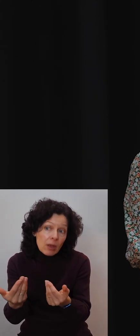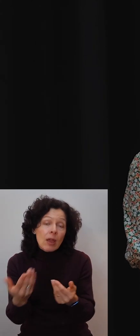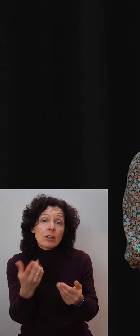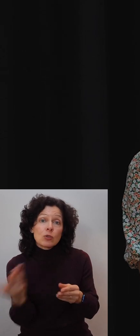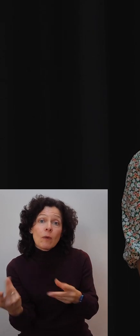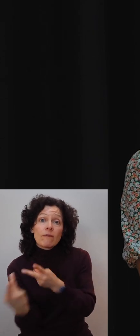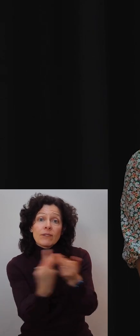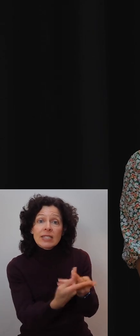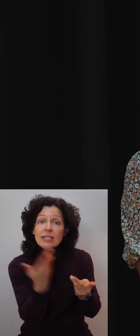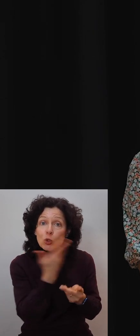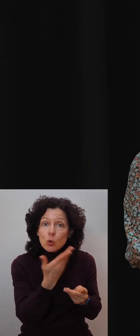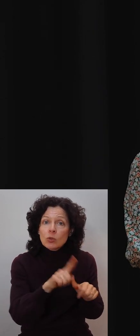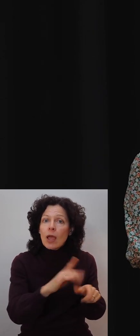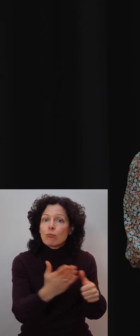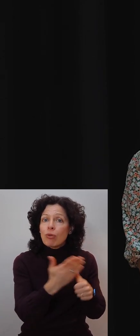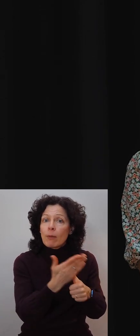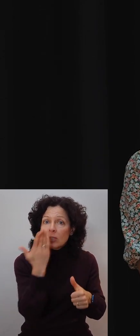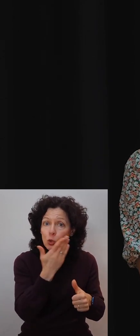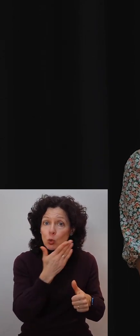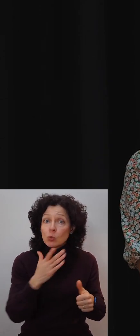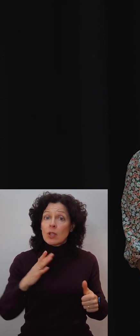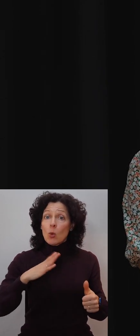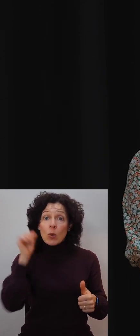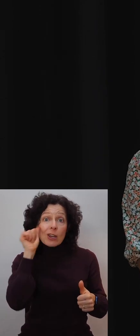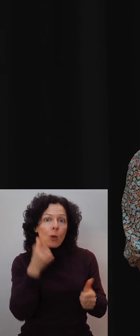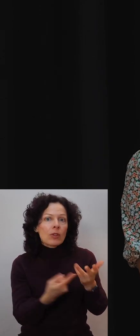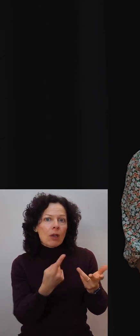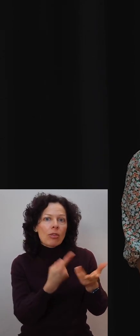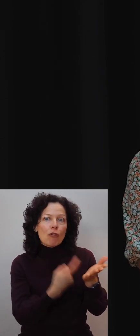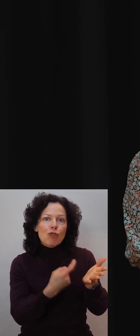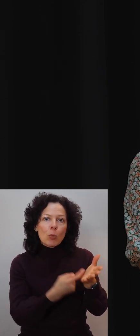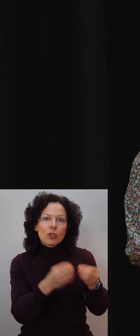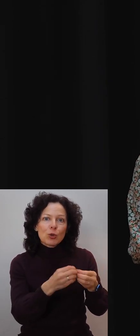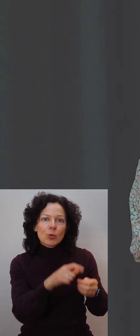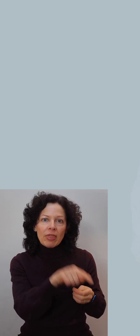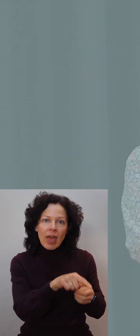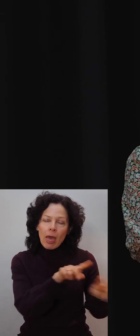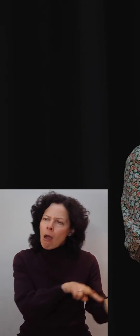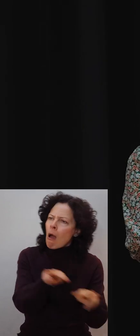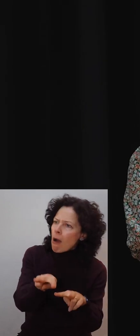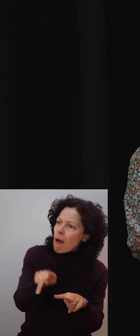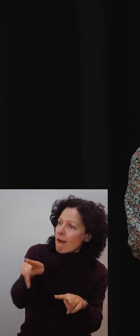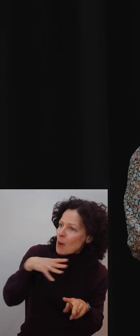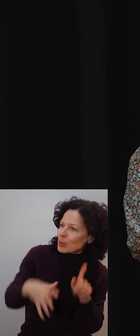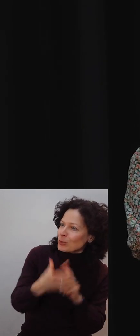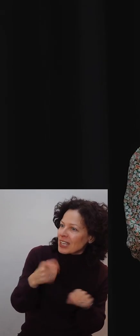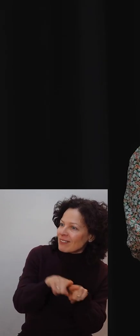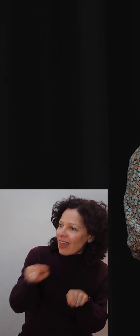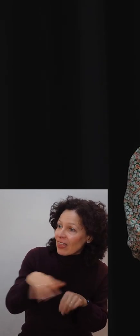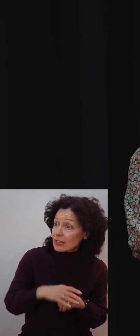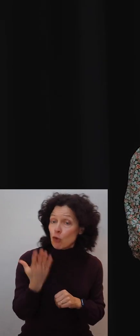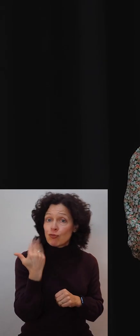other Roma students, particularly primary schools, so they can act as role models and show them something they want to achieve as well. Recently we've had our Roma